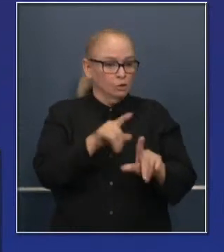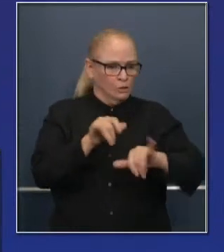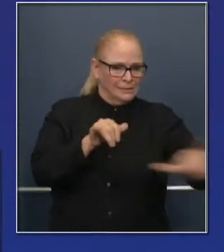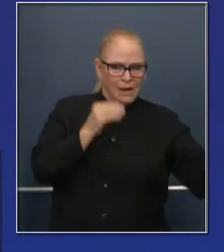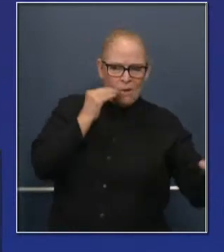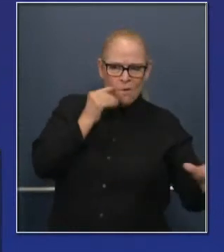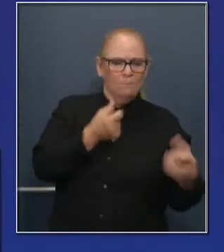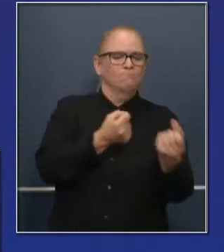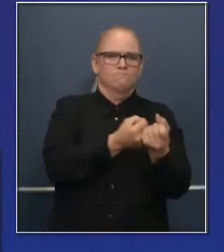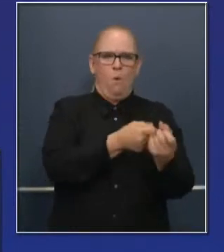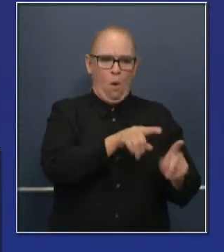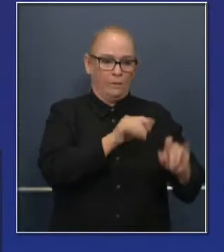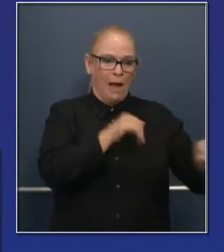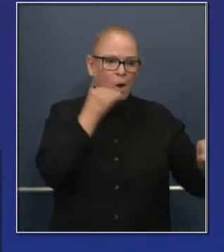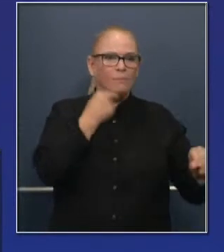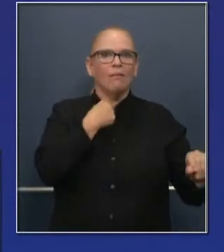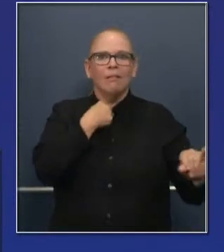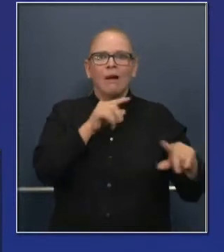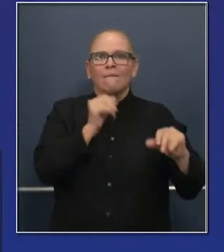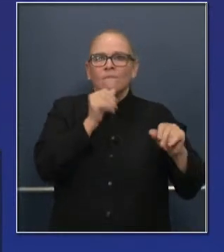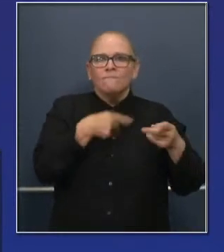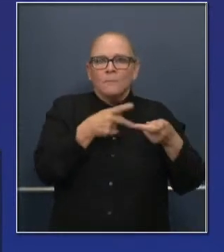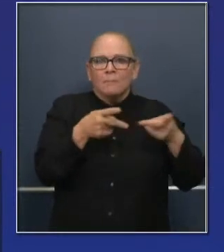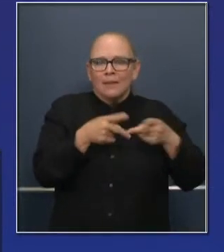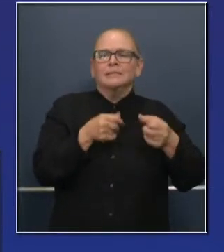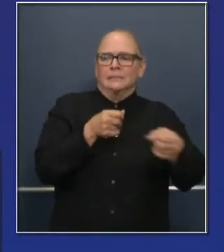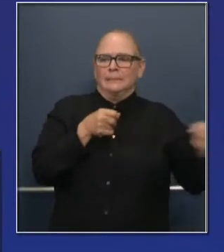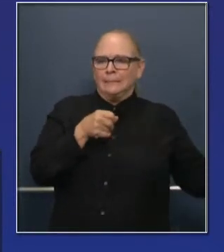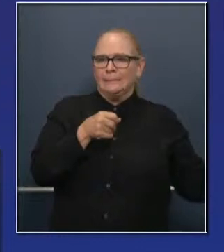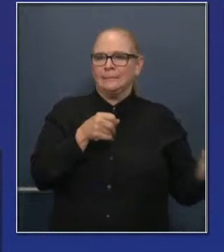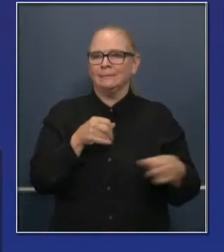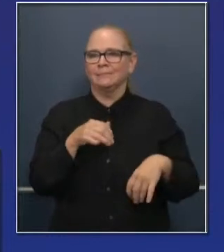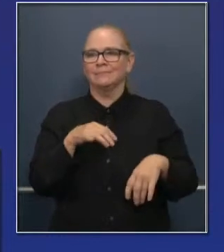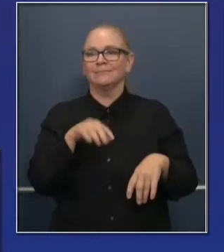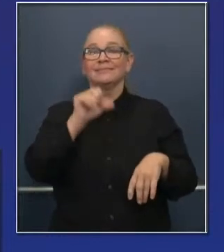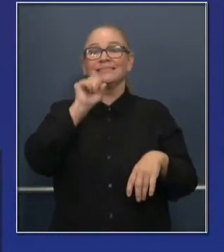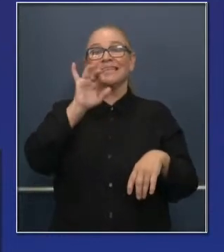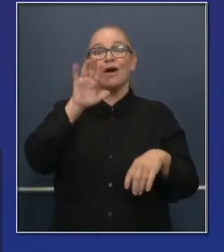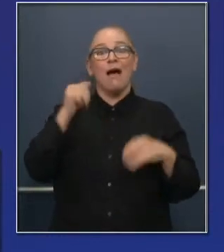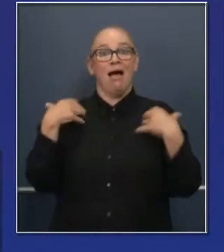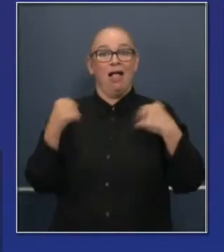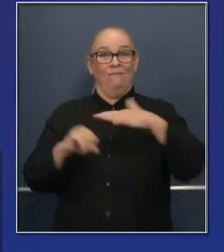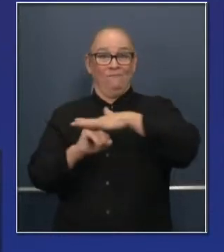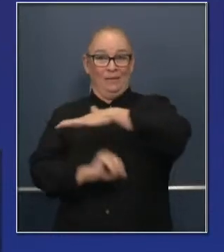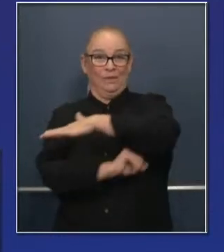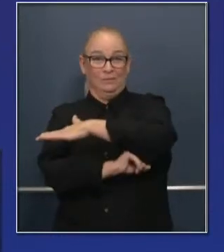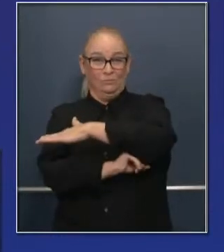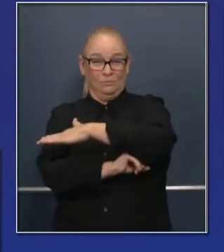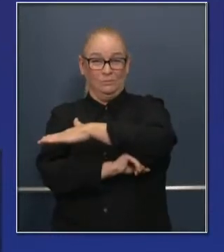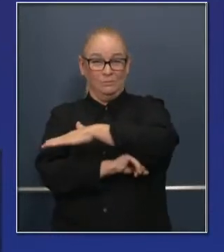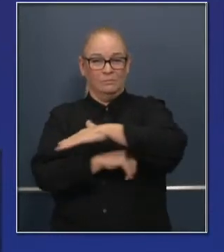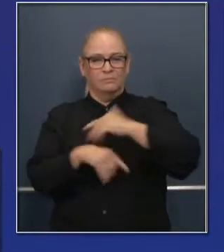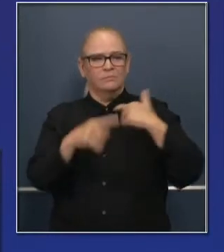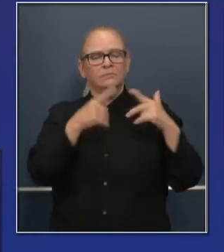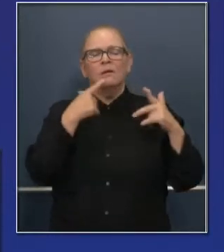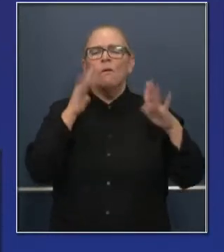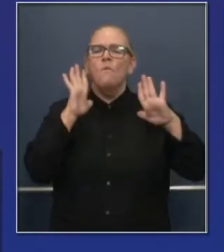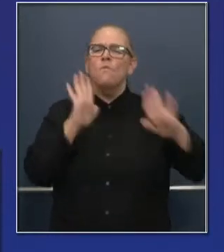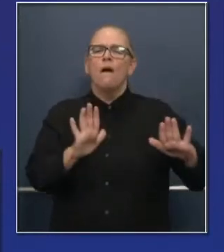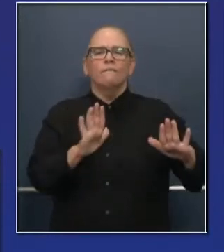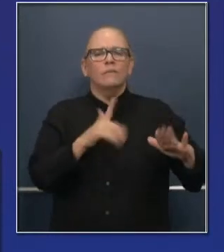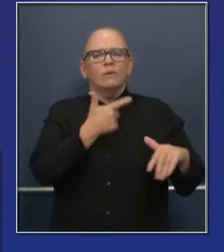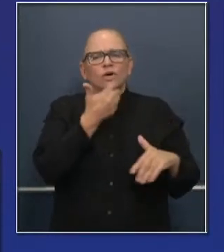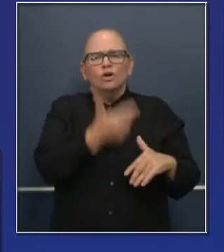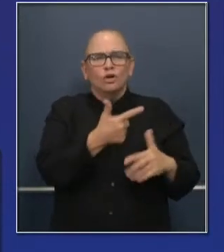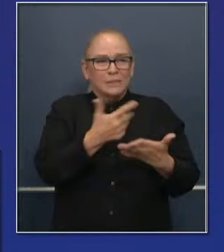thank the Sierra Health Foundation in particular, they have been able to organize a collective effort, $6.5 million